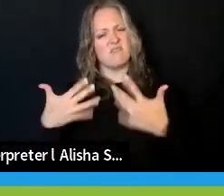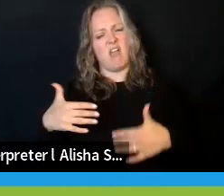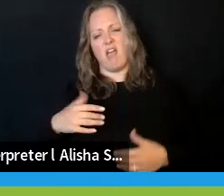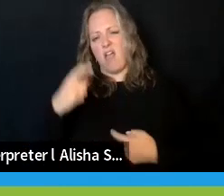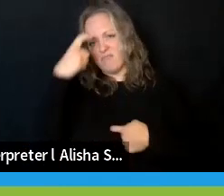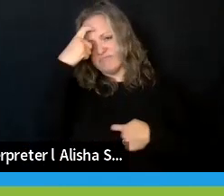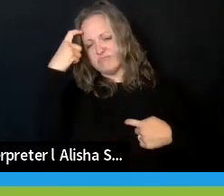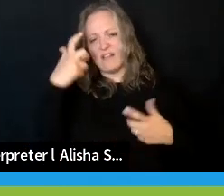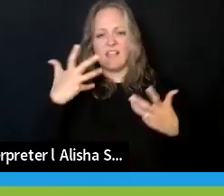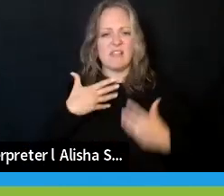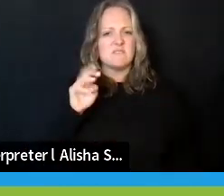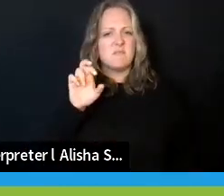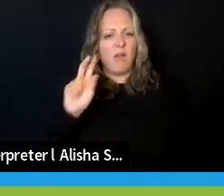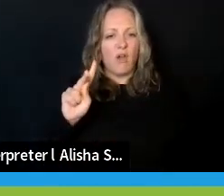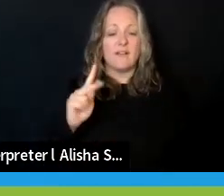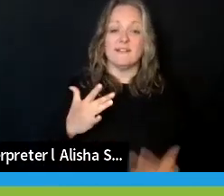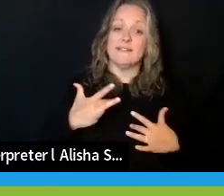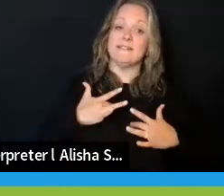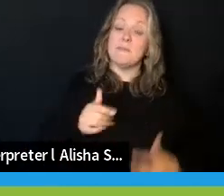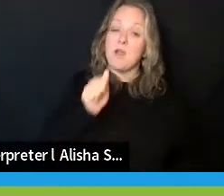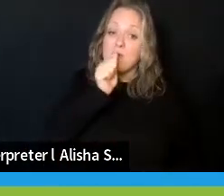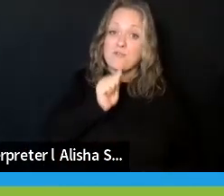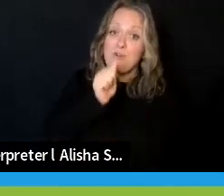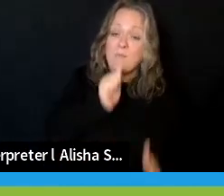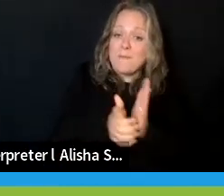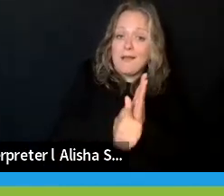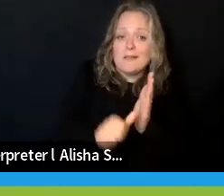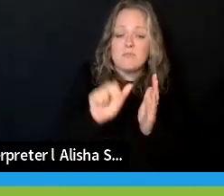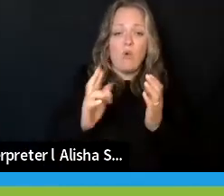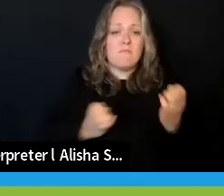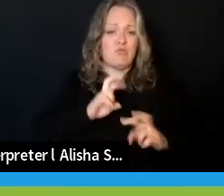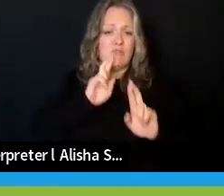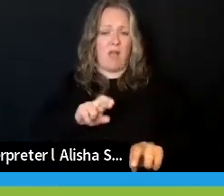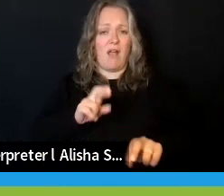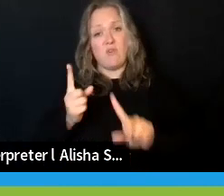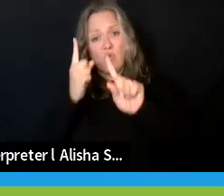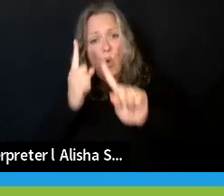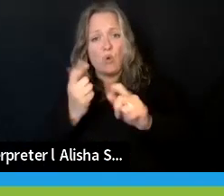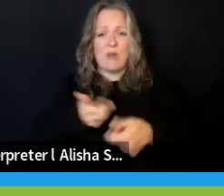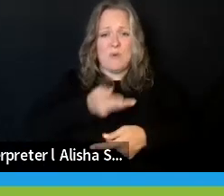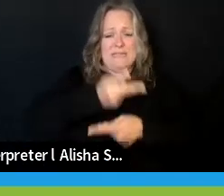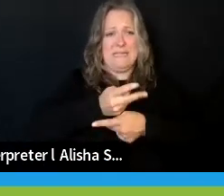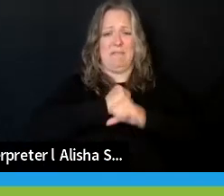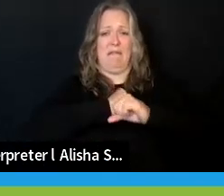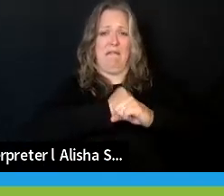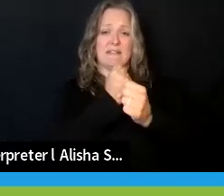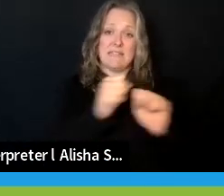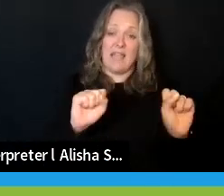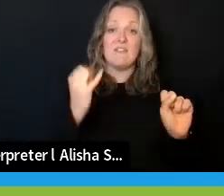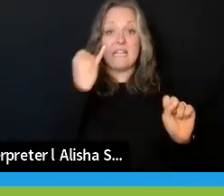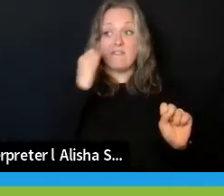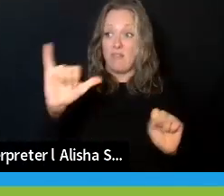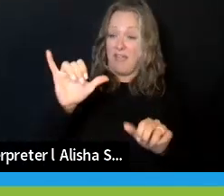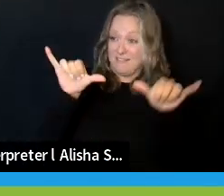emotional response designed to keep a person safe, or at least feel safe when similar circumstances arise.